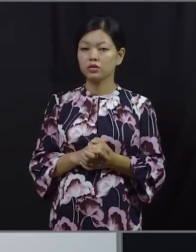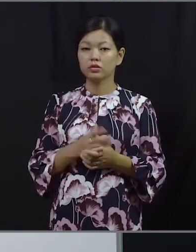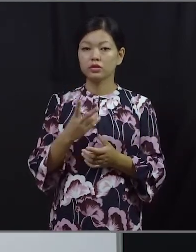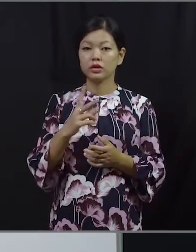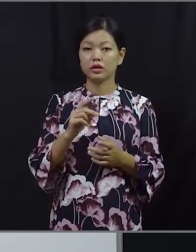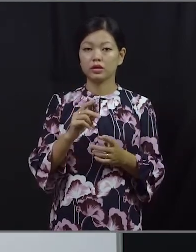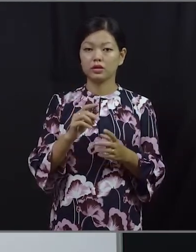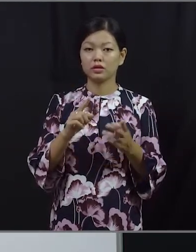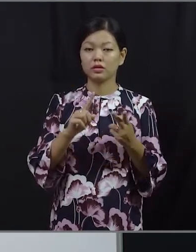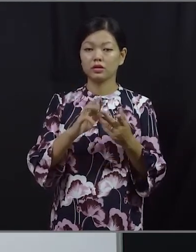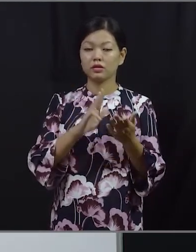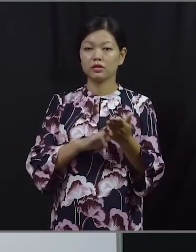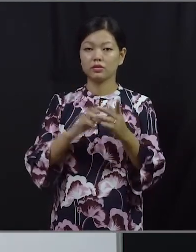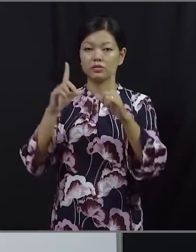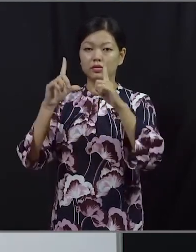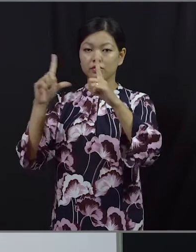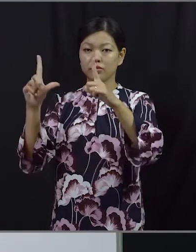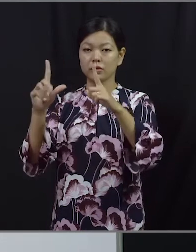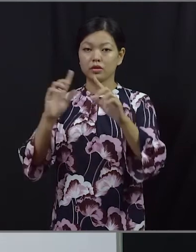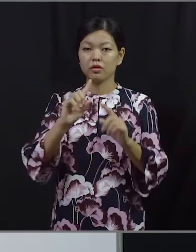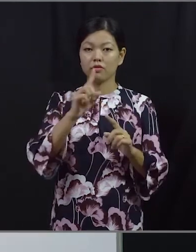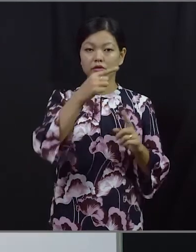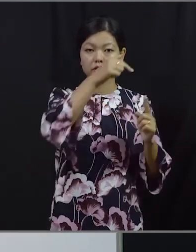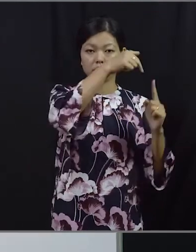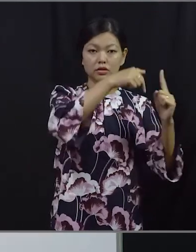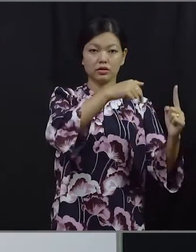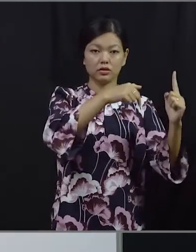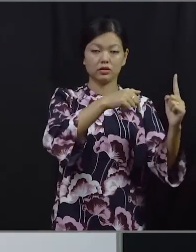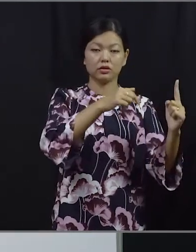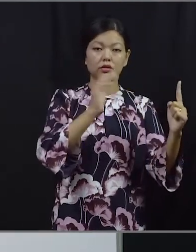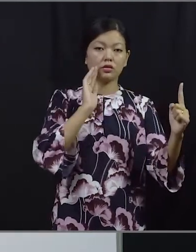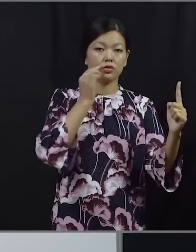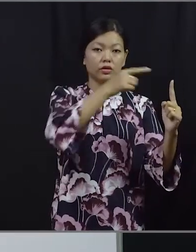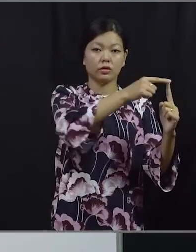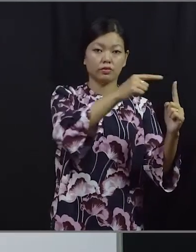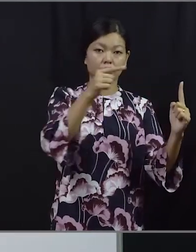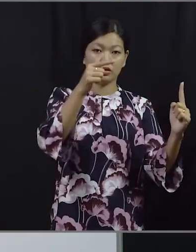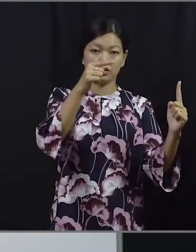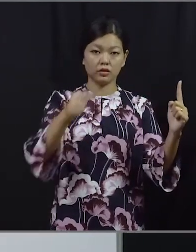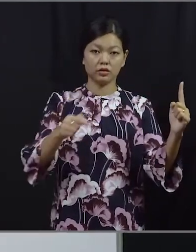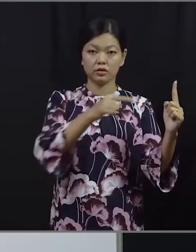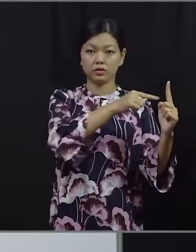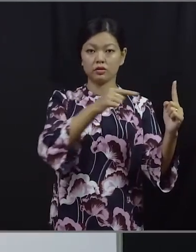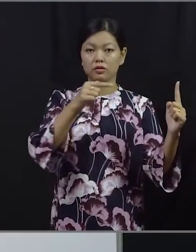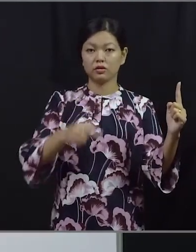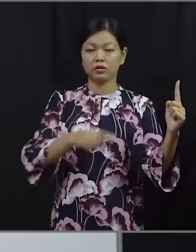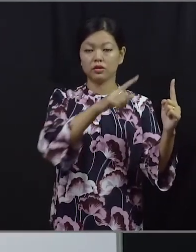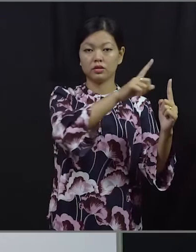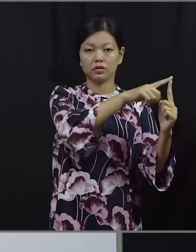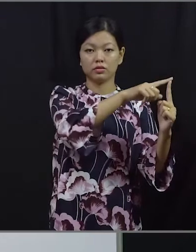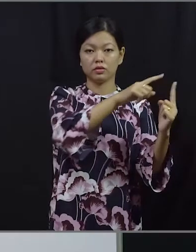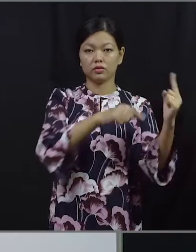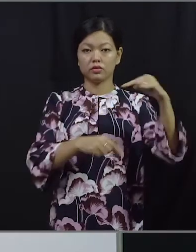First, let us try to understand this. When we placed the object outside the focus of objective lens, the image will